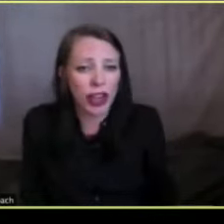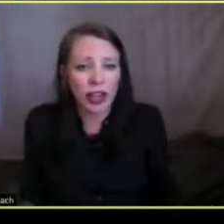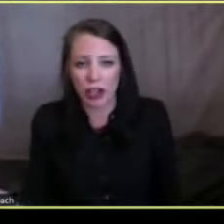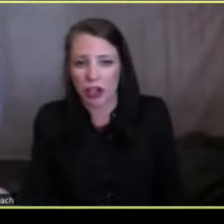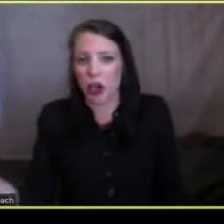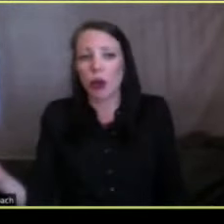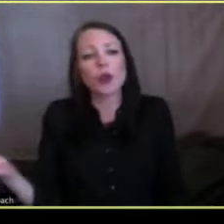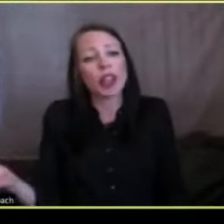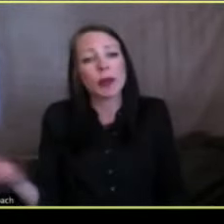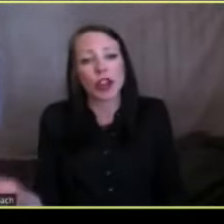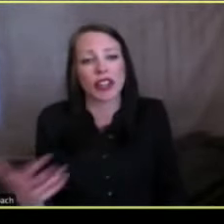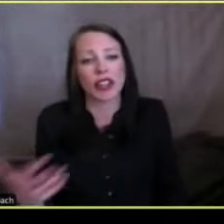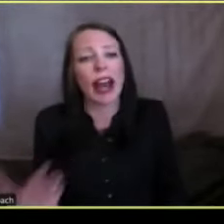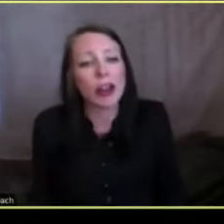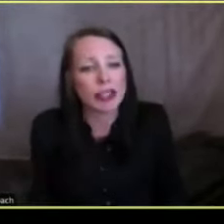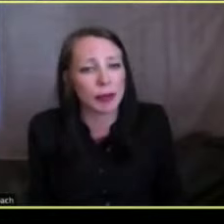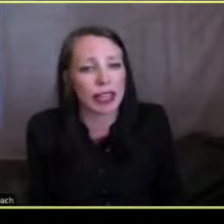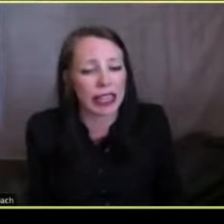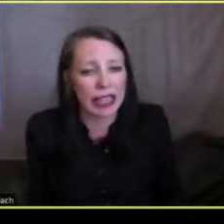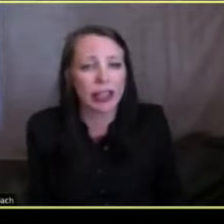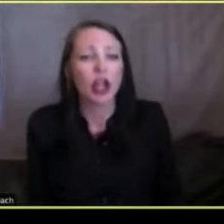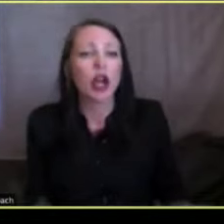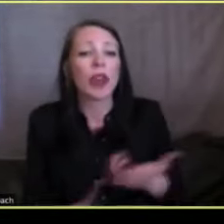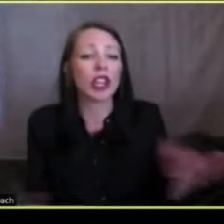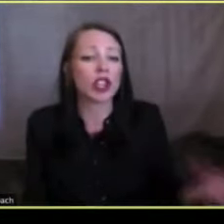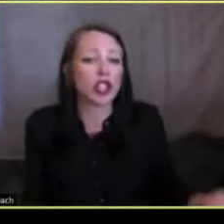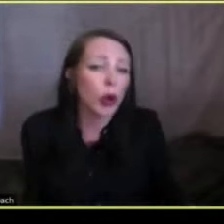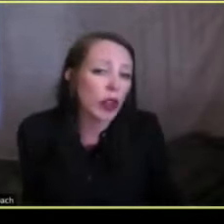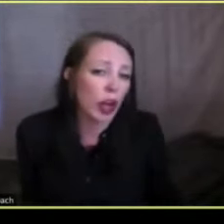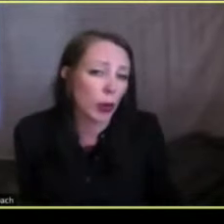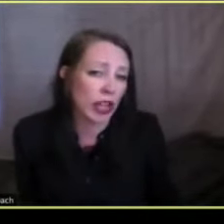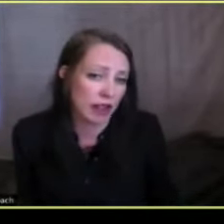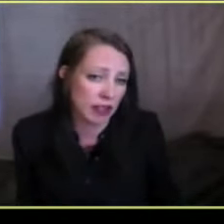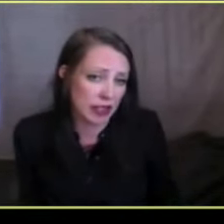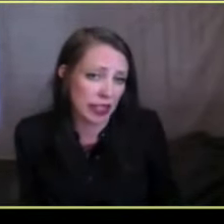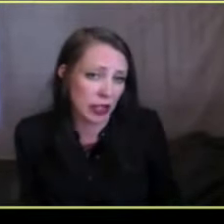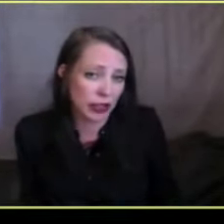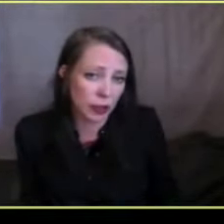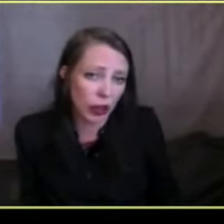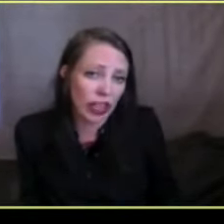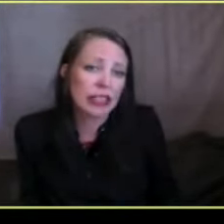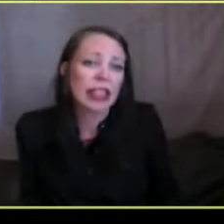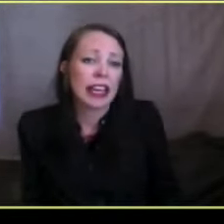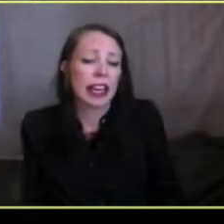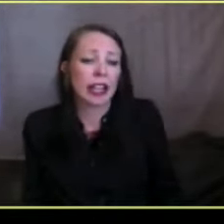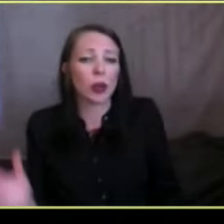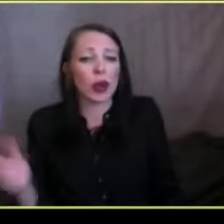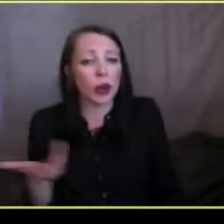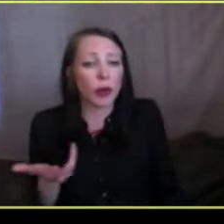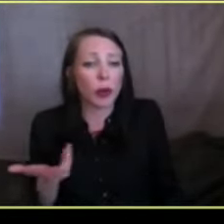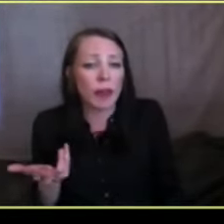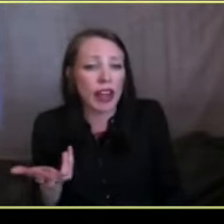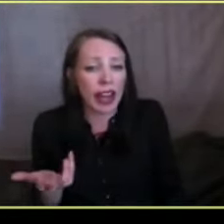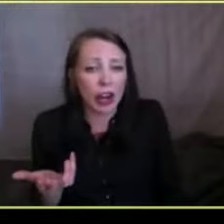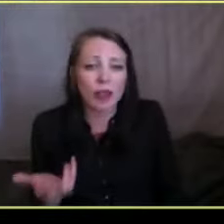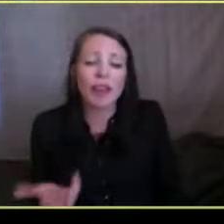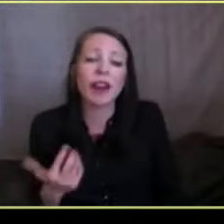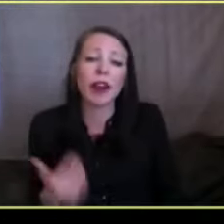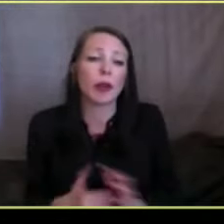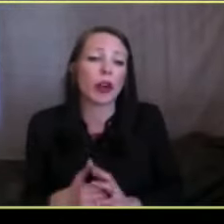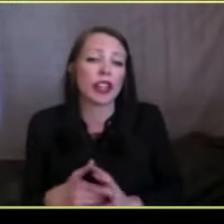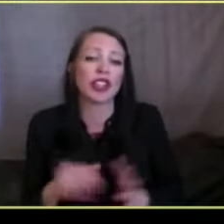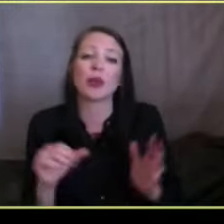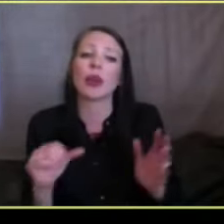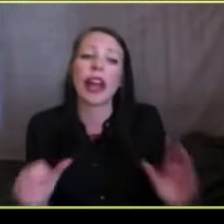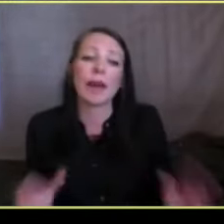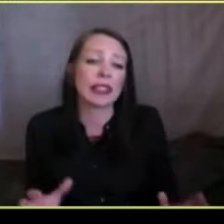do that, you know, it's really important to hire somebody in. We can show you that we have the skills for it. And so when we've been hired, it's been very